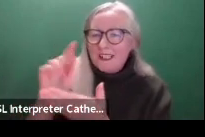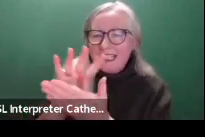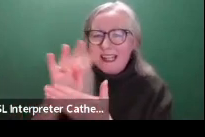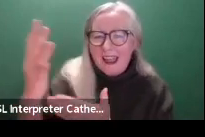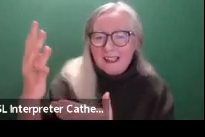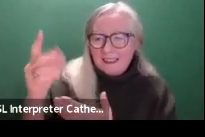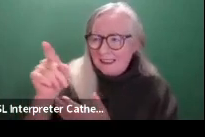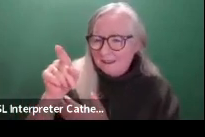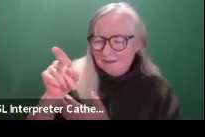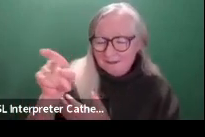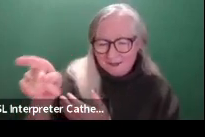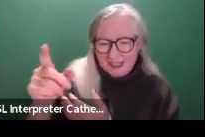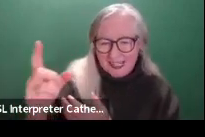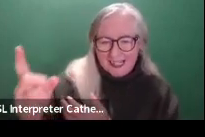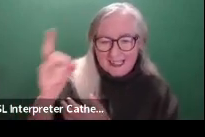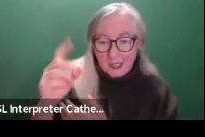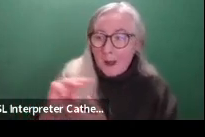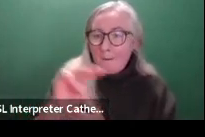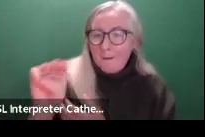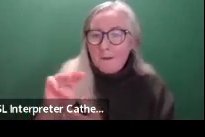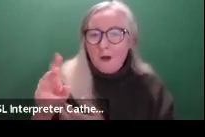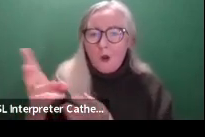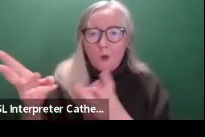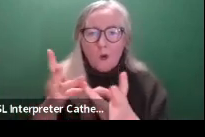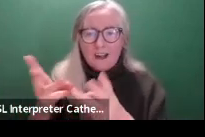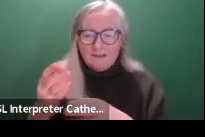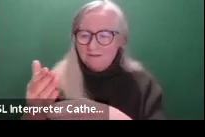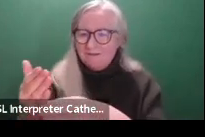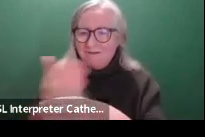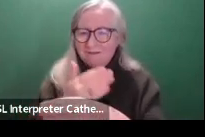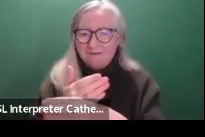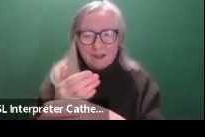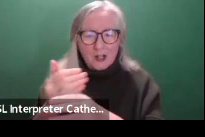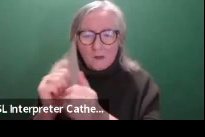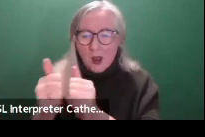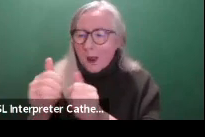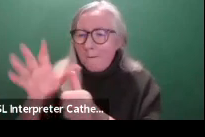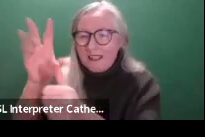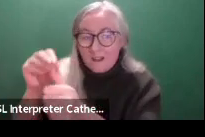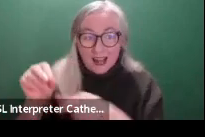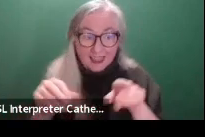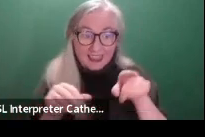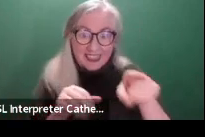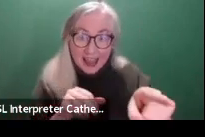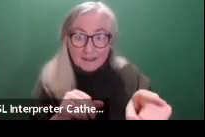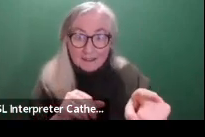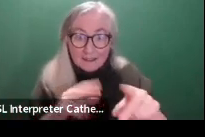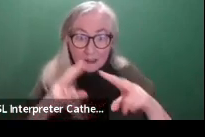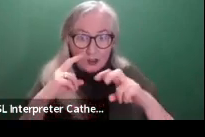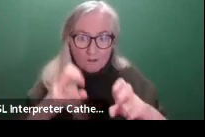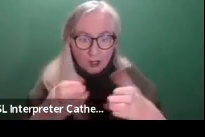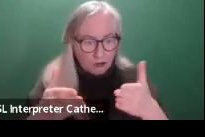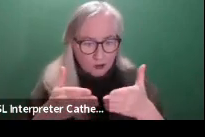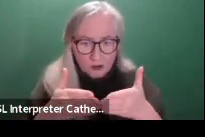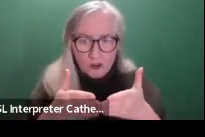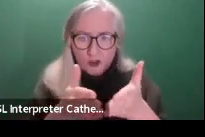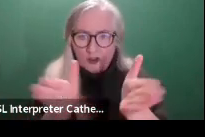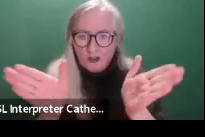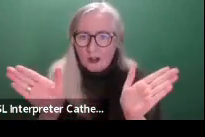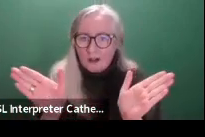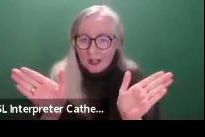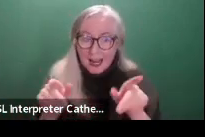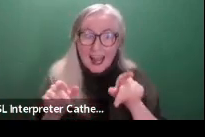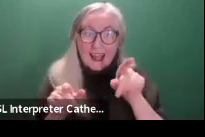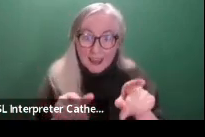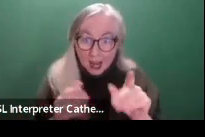with people working in the police force. It's very specific. This was much more general. And again, though, it highlighted that